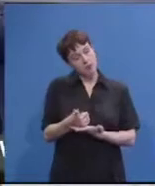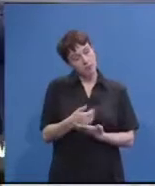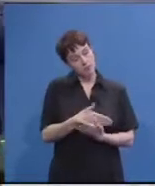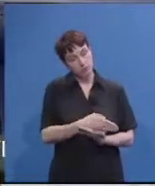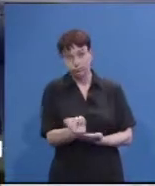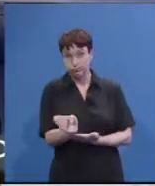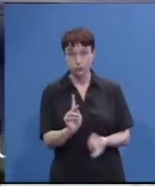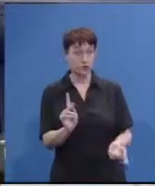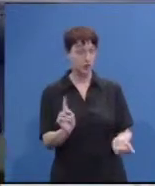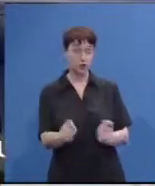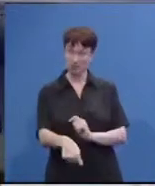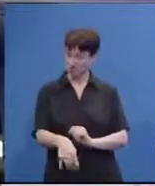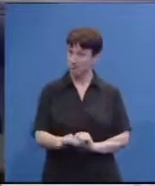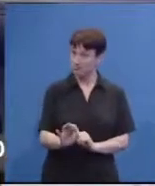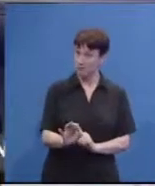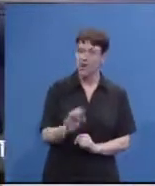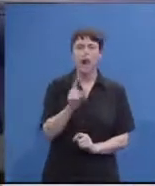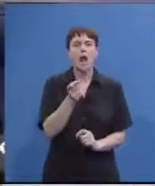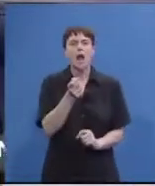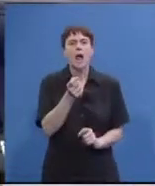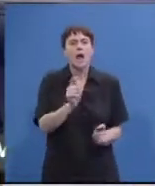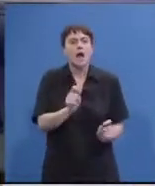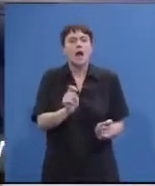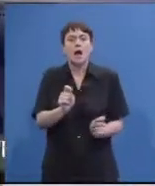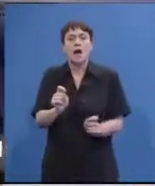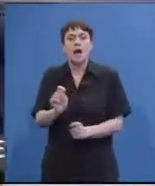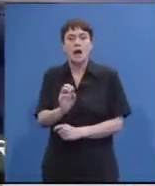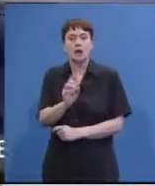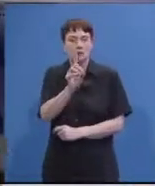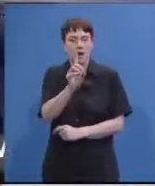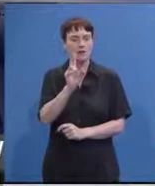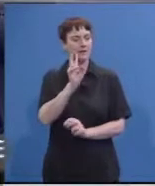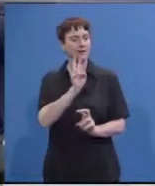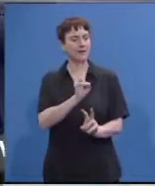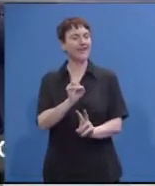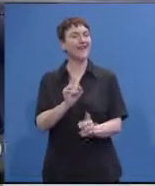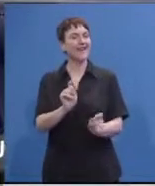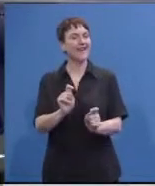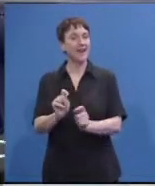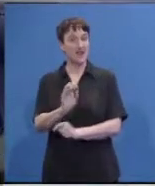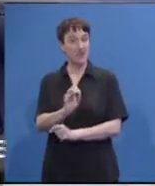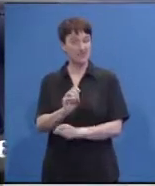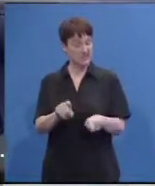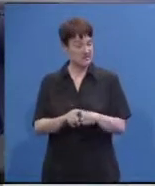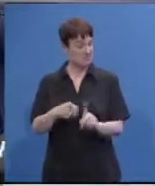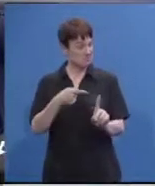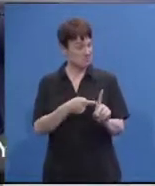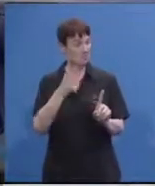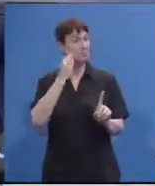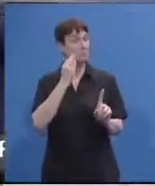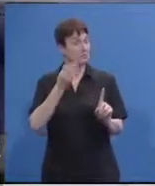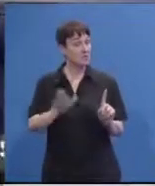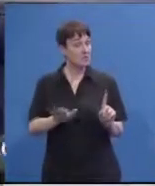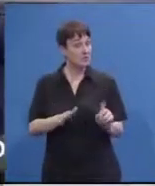yes, change is very minimal, but we can see it subtly, and surely he must have had some influence of sort. I